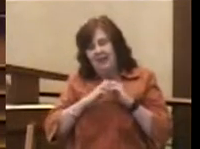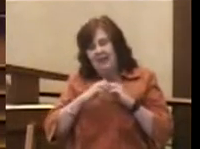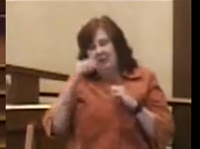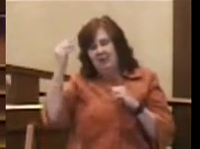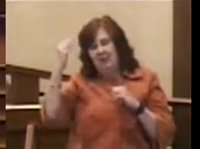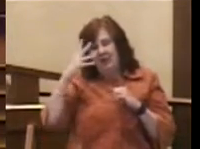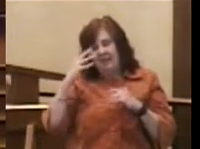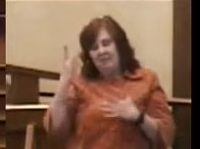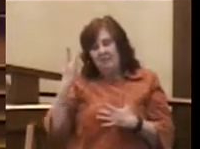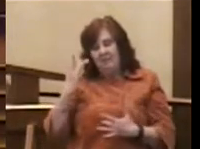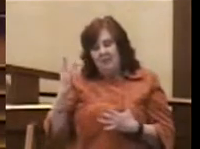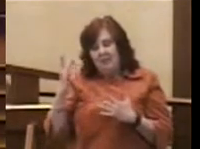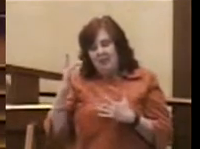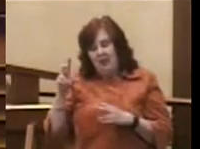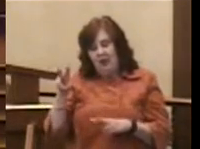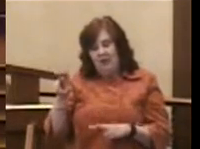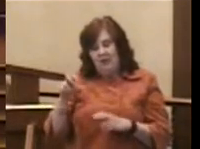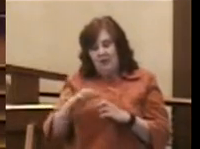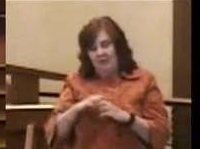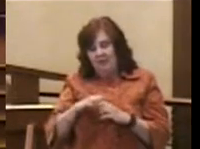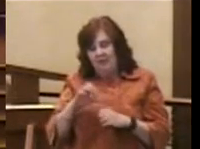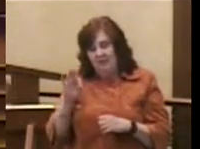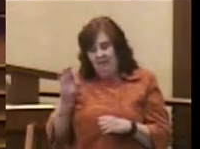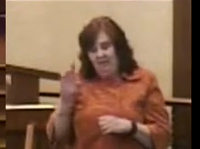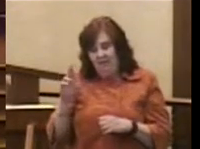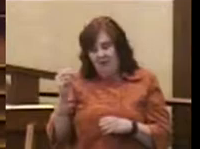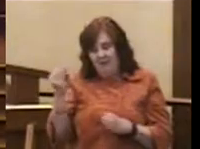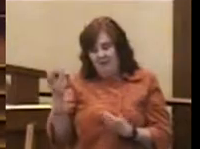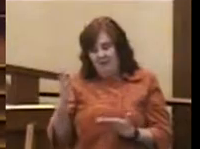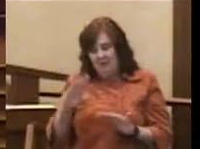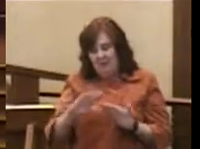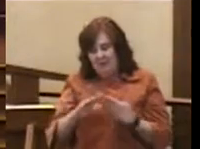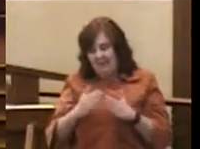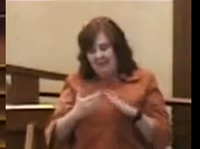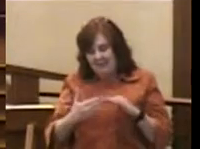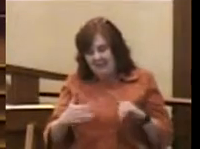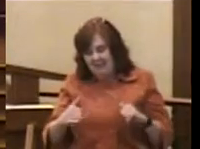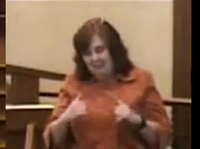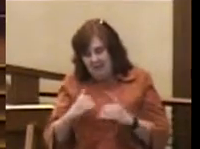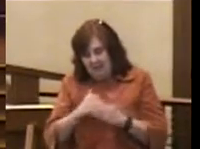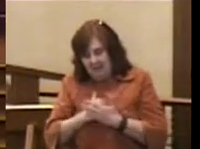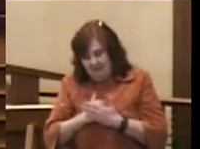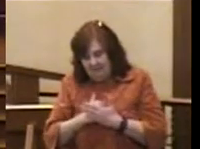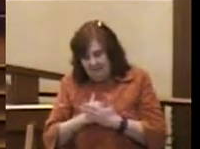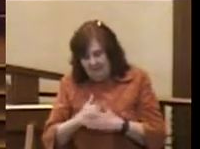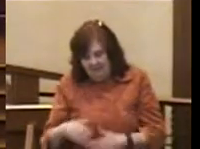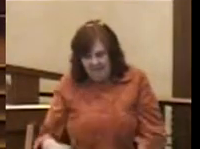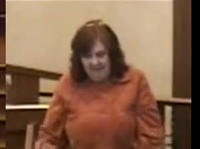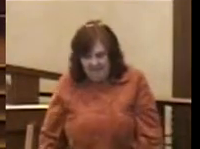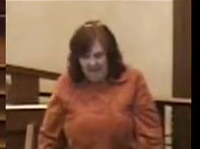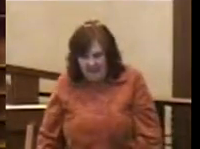mercy. The Lord look upon you with favor and give you peace. Amen.